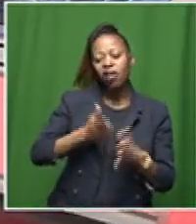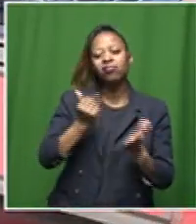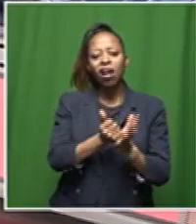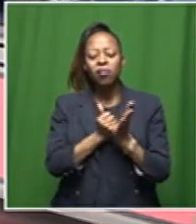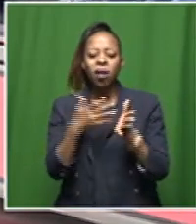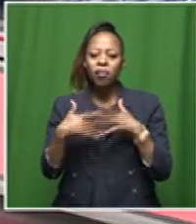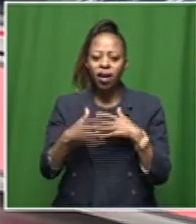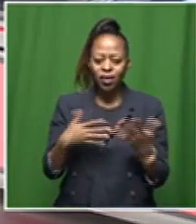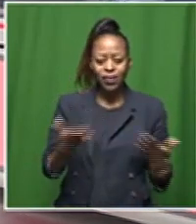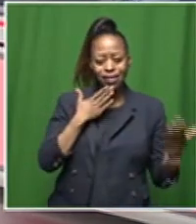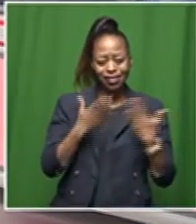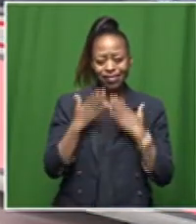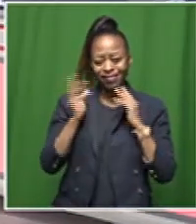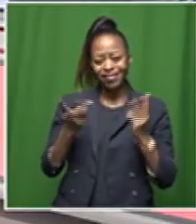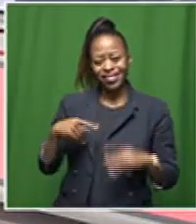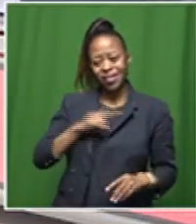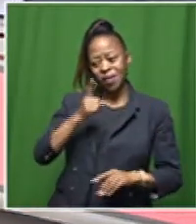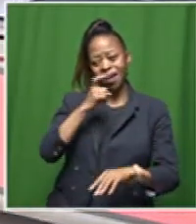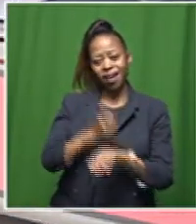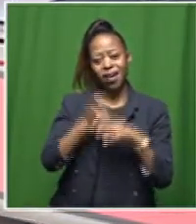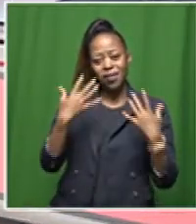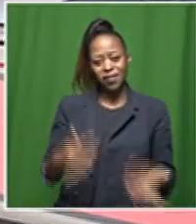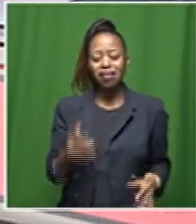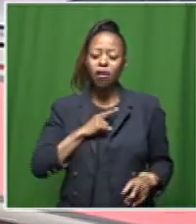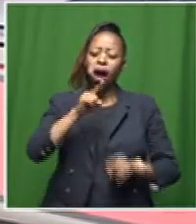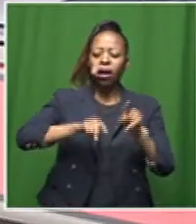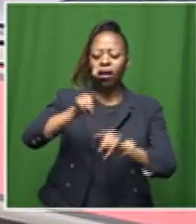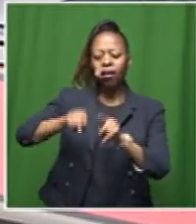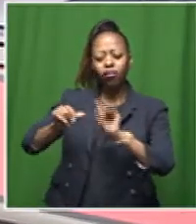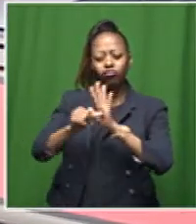they need to help out. Thank you so much for joining us over the past hour as we looked at very